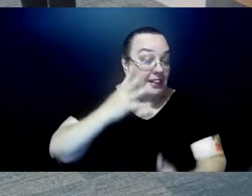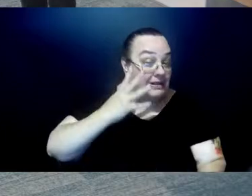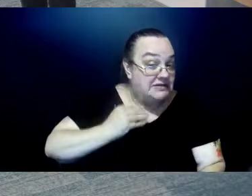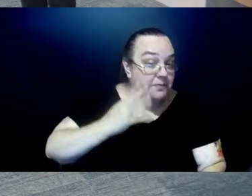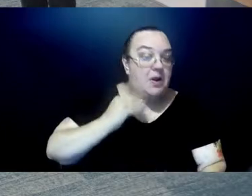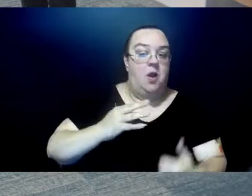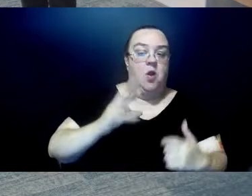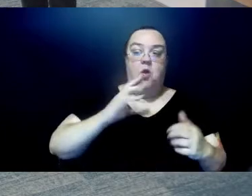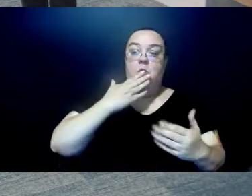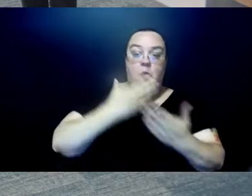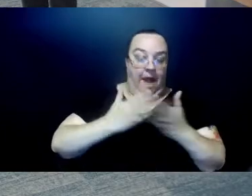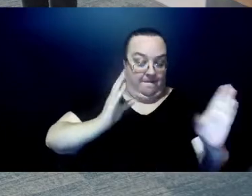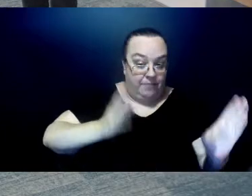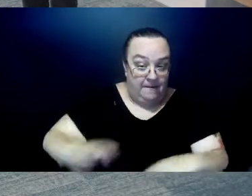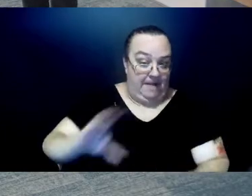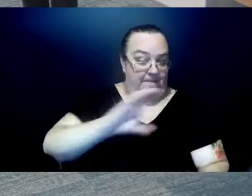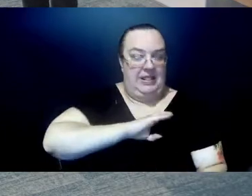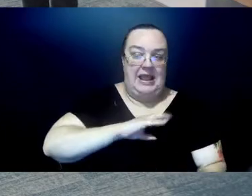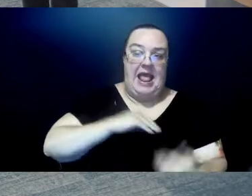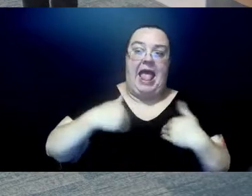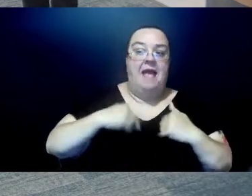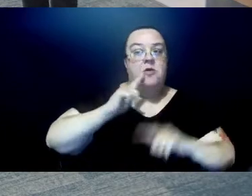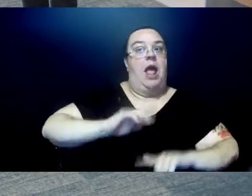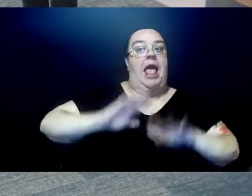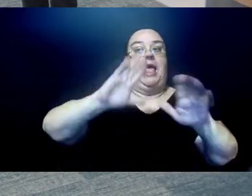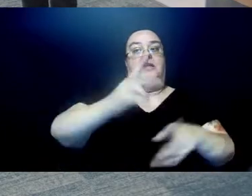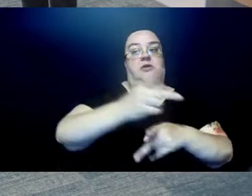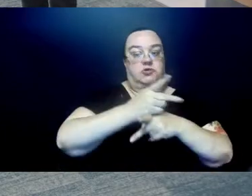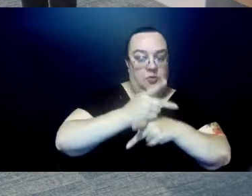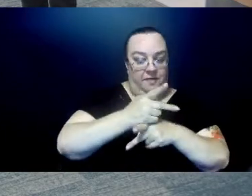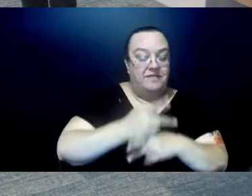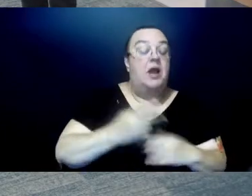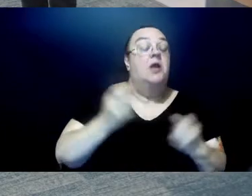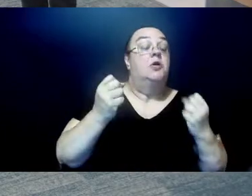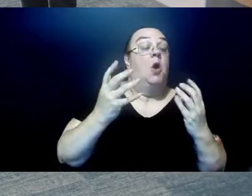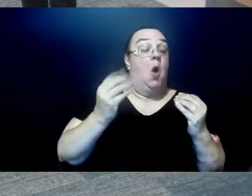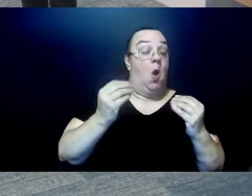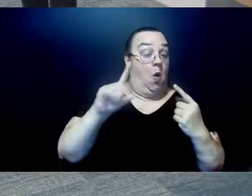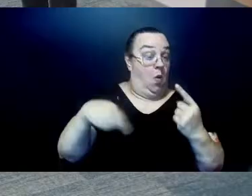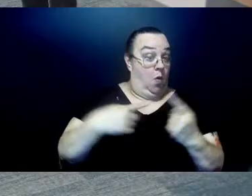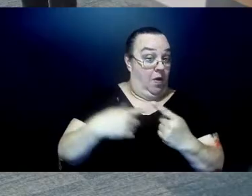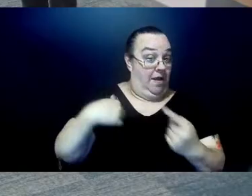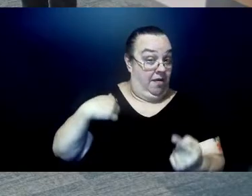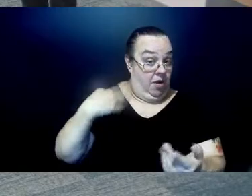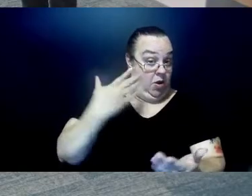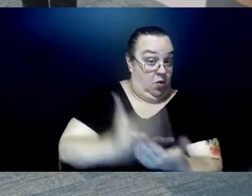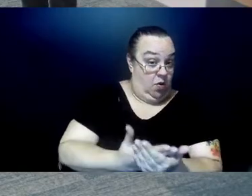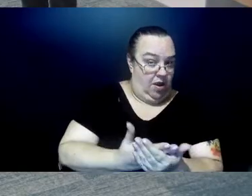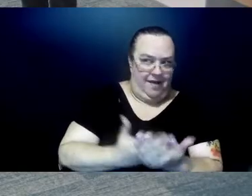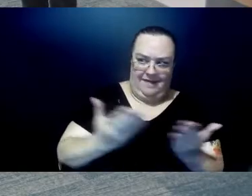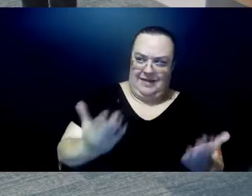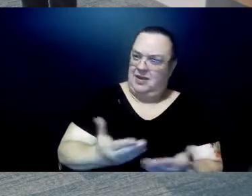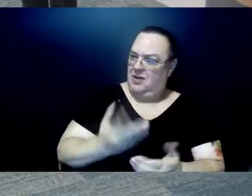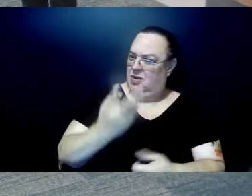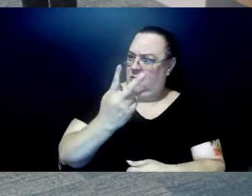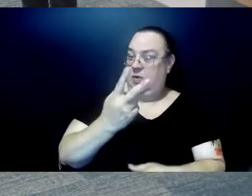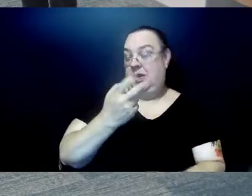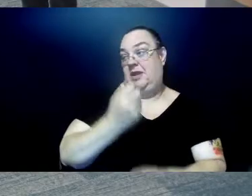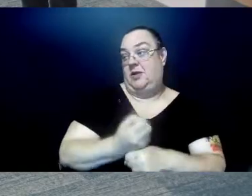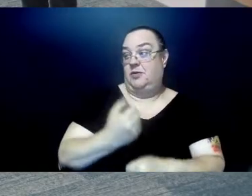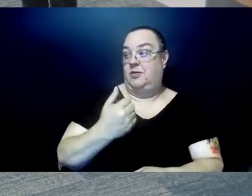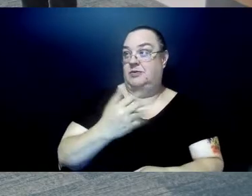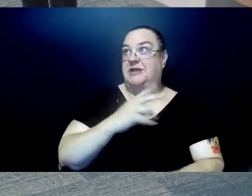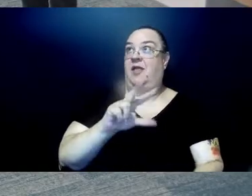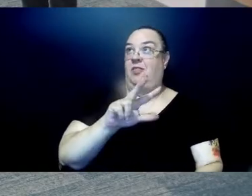with excellent supervision. So when I got here 2 years, 364 days